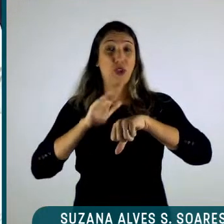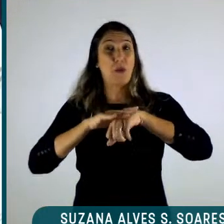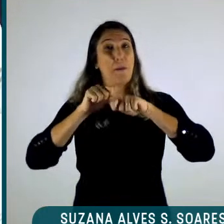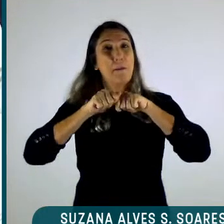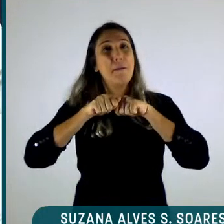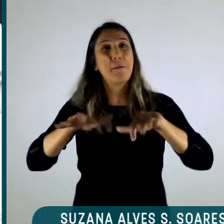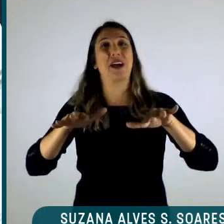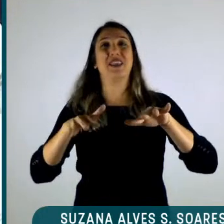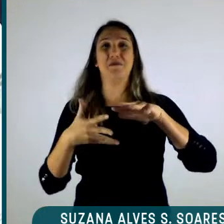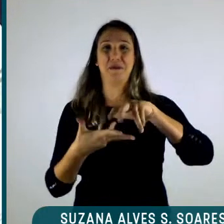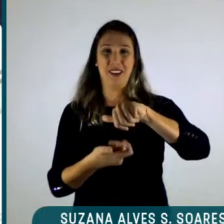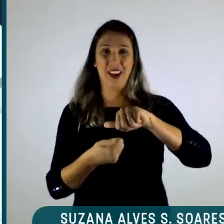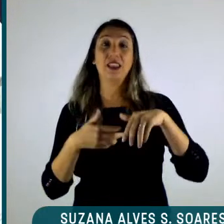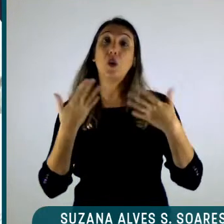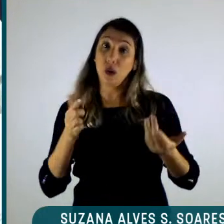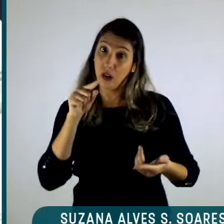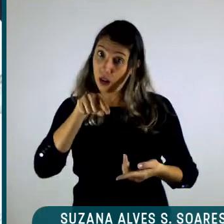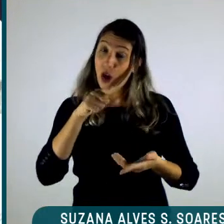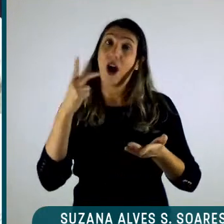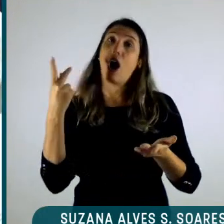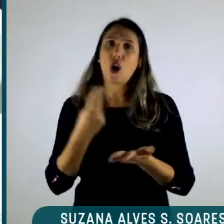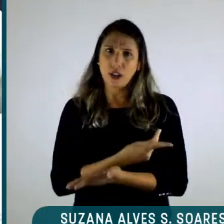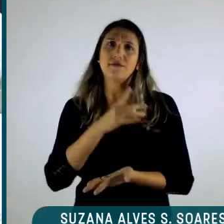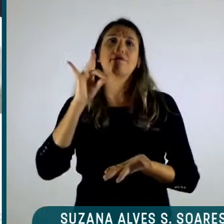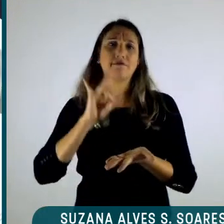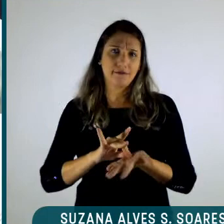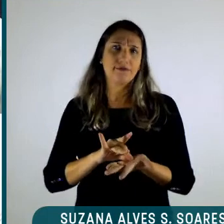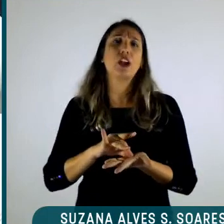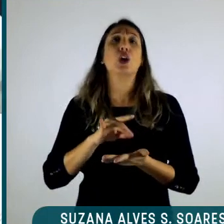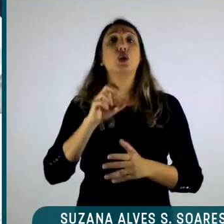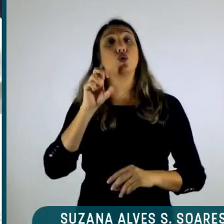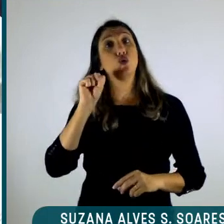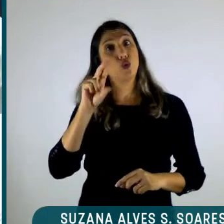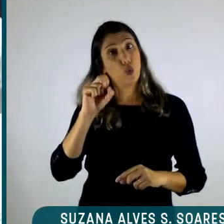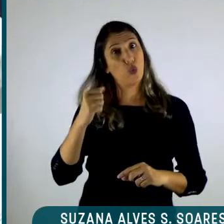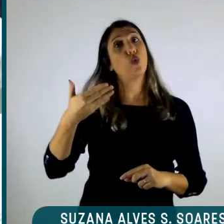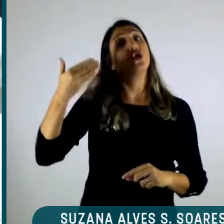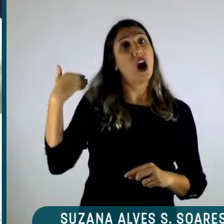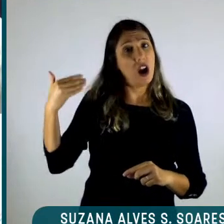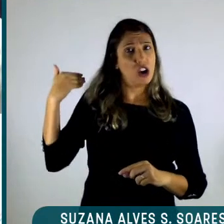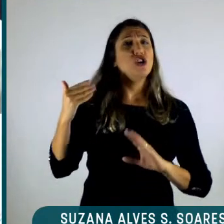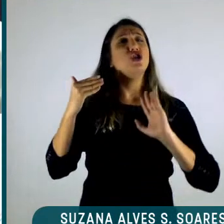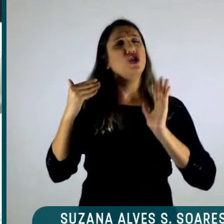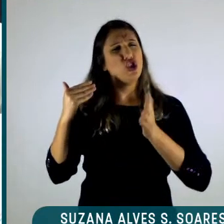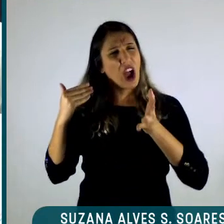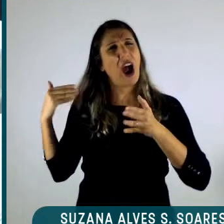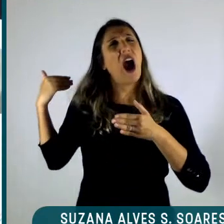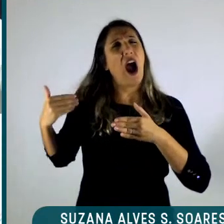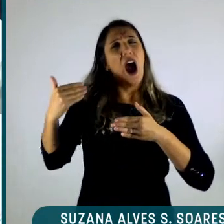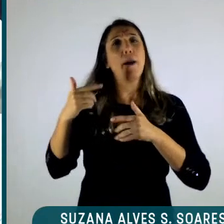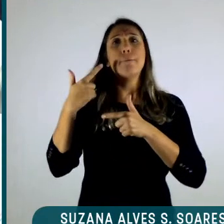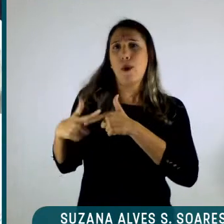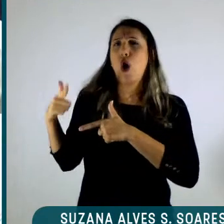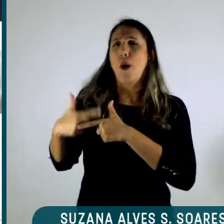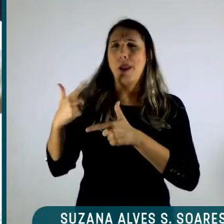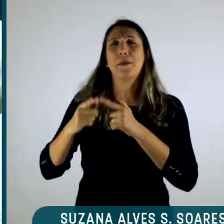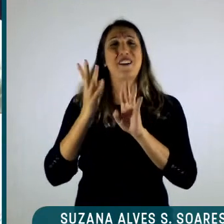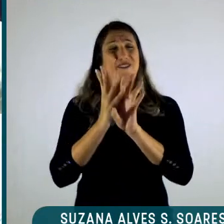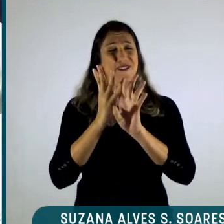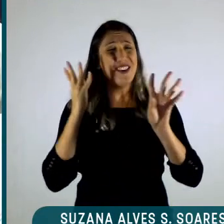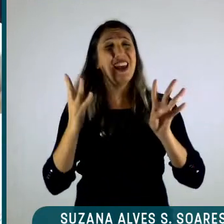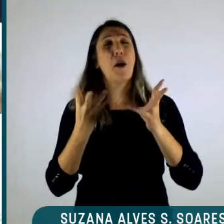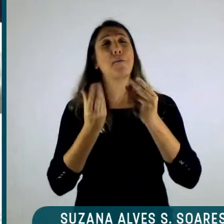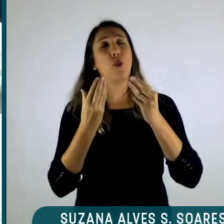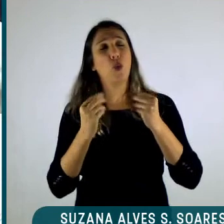alone a pandemic. So that's what happened. Certainly, the Brazilian health system have